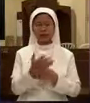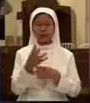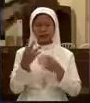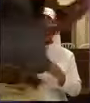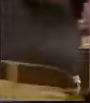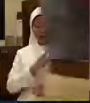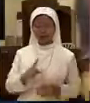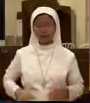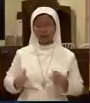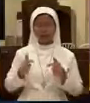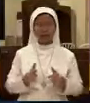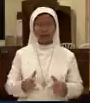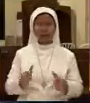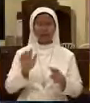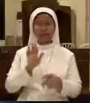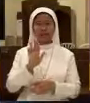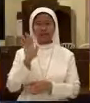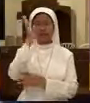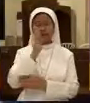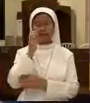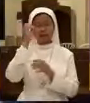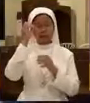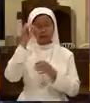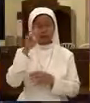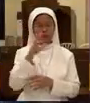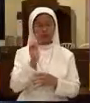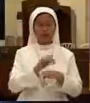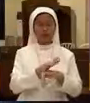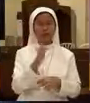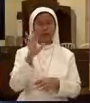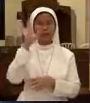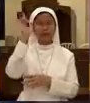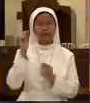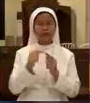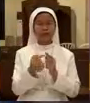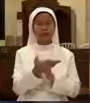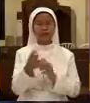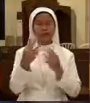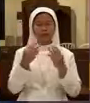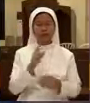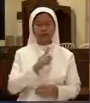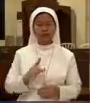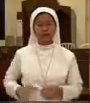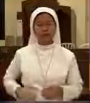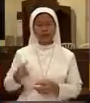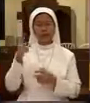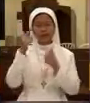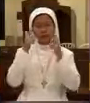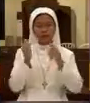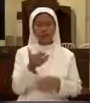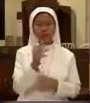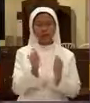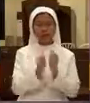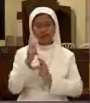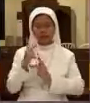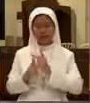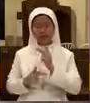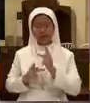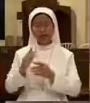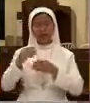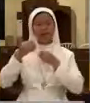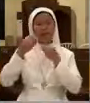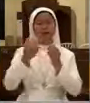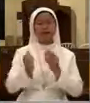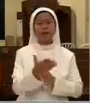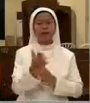his face shine upon you and be gracious to you. May the Lord look upon you kindly and grant you